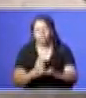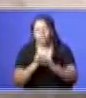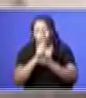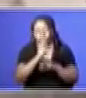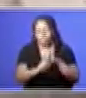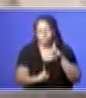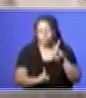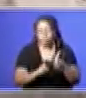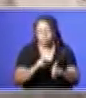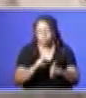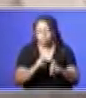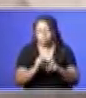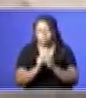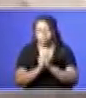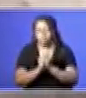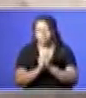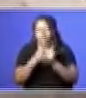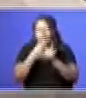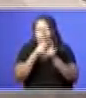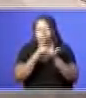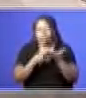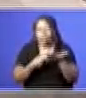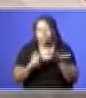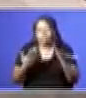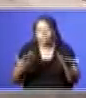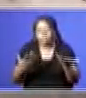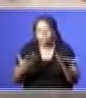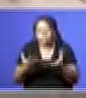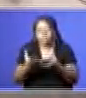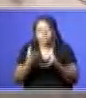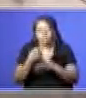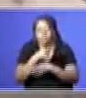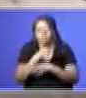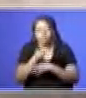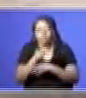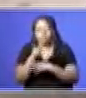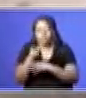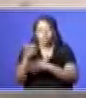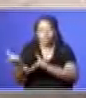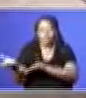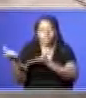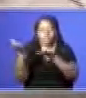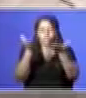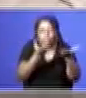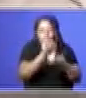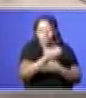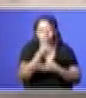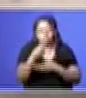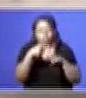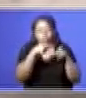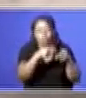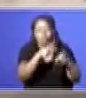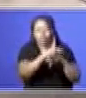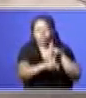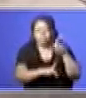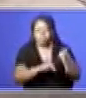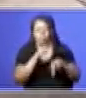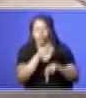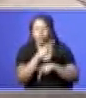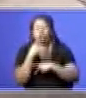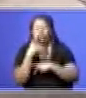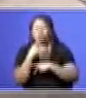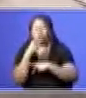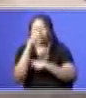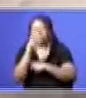people and what it's going to take for you to get those resources to the people that need them in the event of a